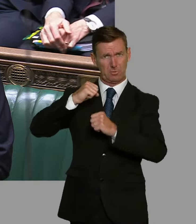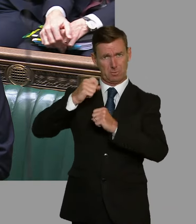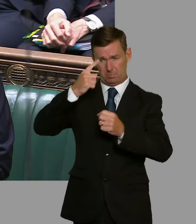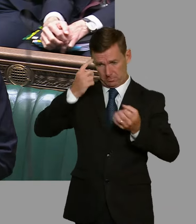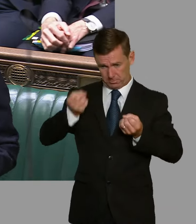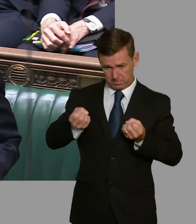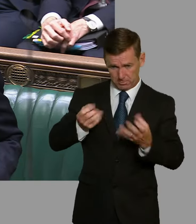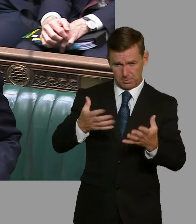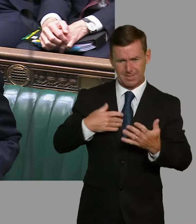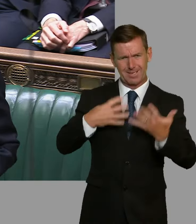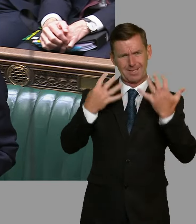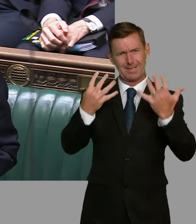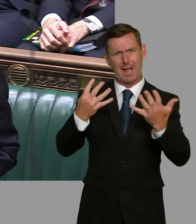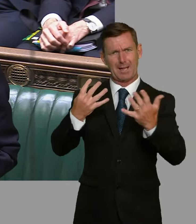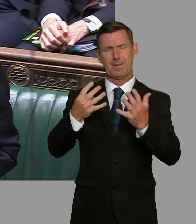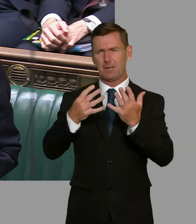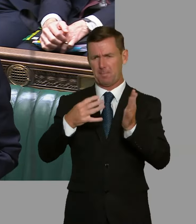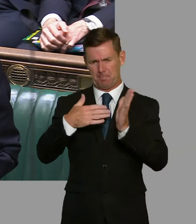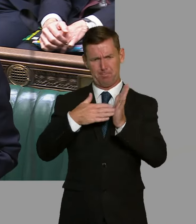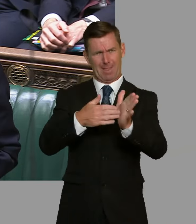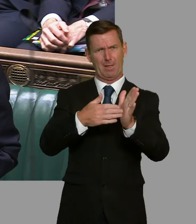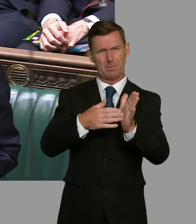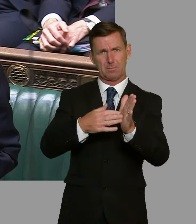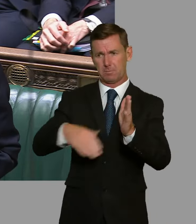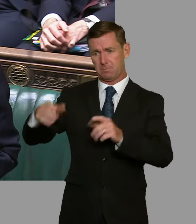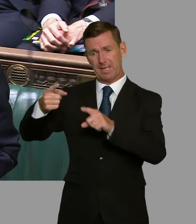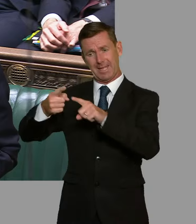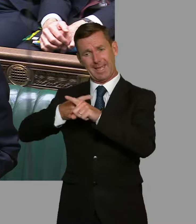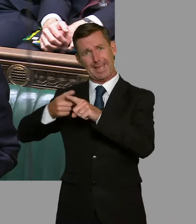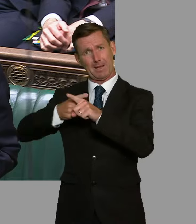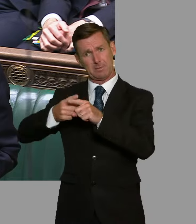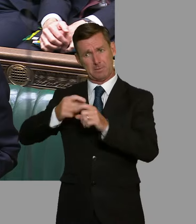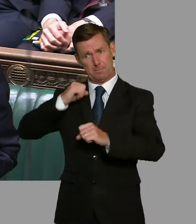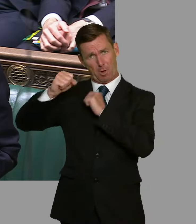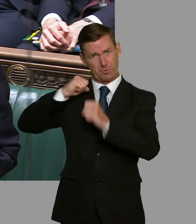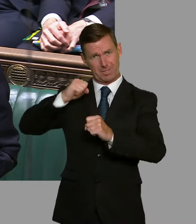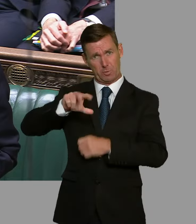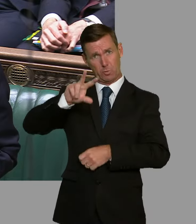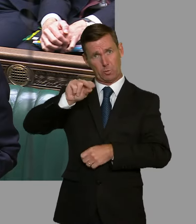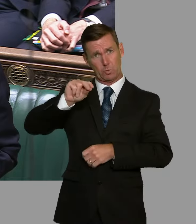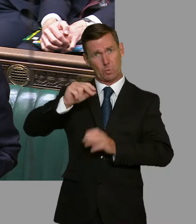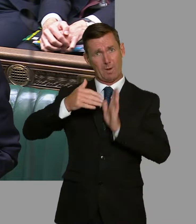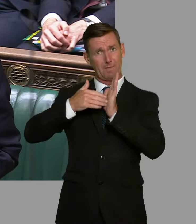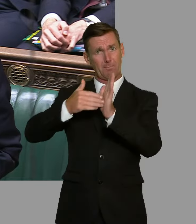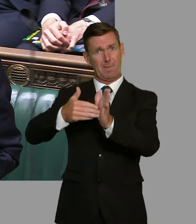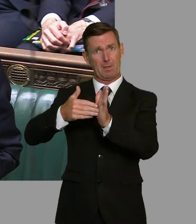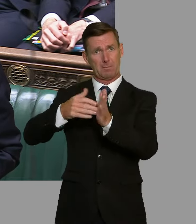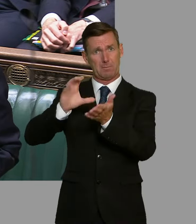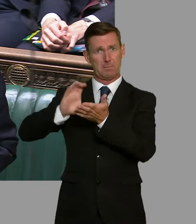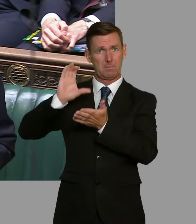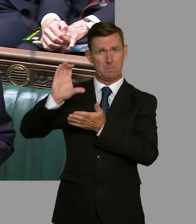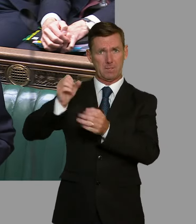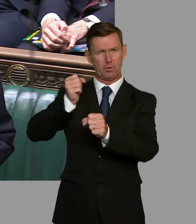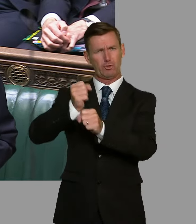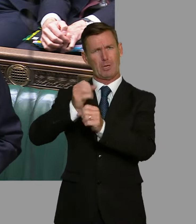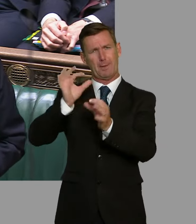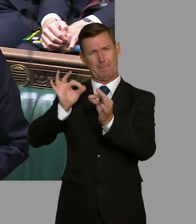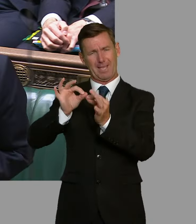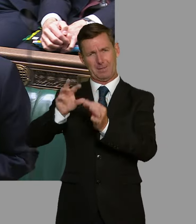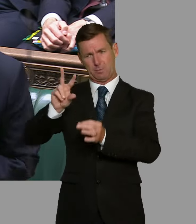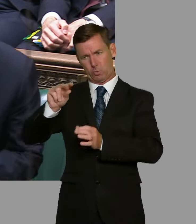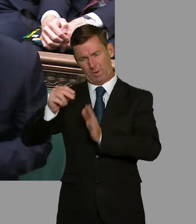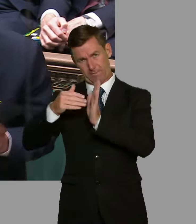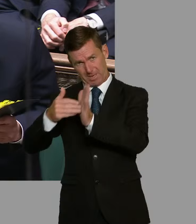next Olympic Games cycle. And I know my honourable friend will be looking forward to Liverpool hosting the inaugural World Boxing Championship, I think